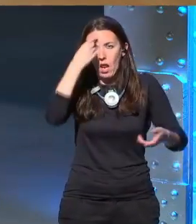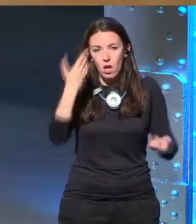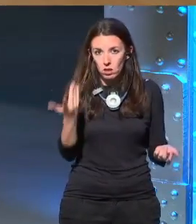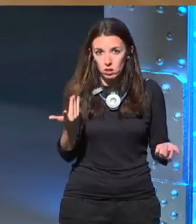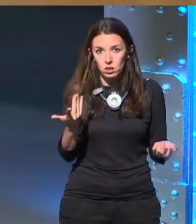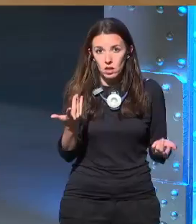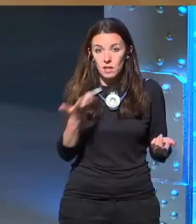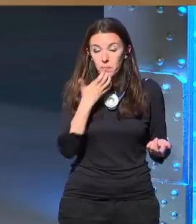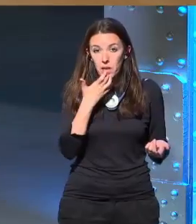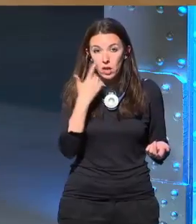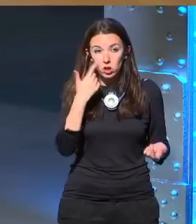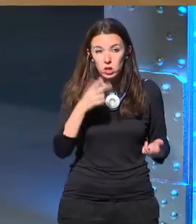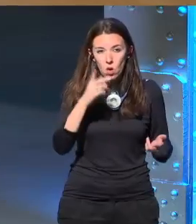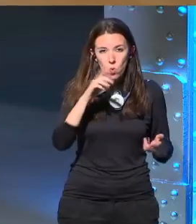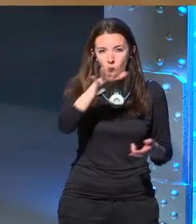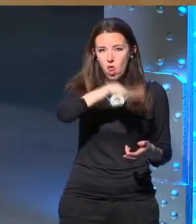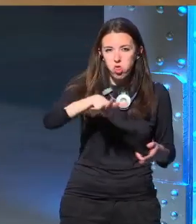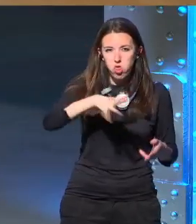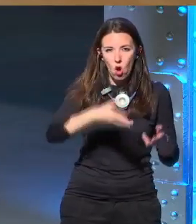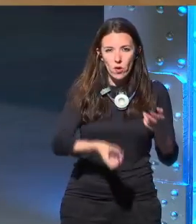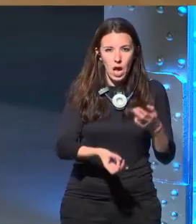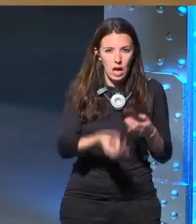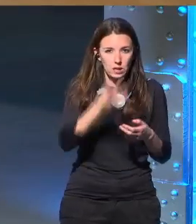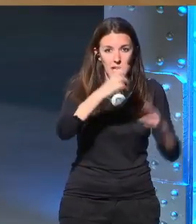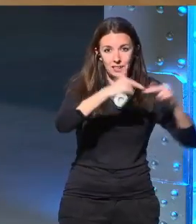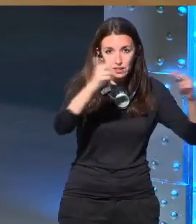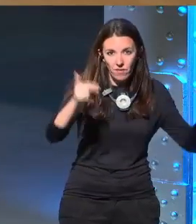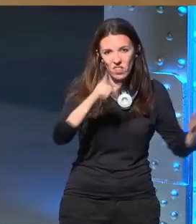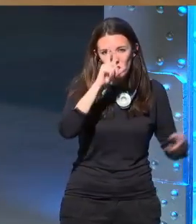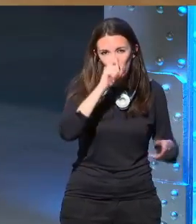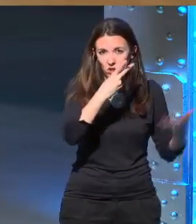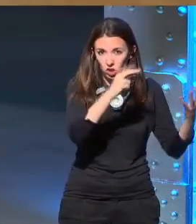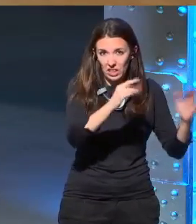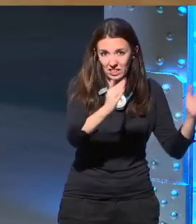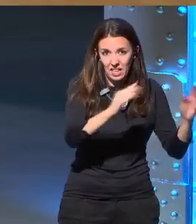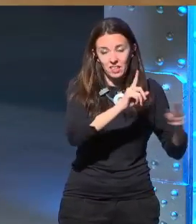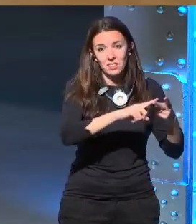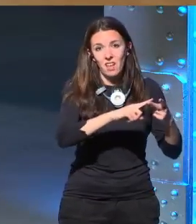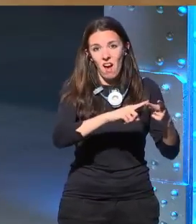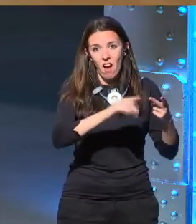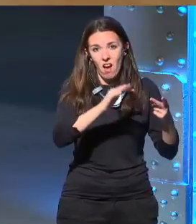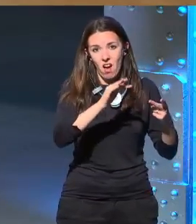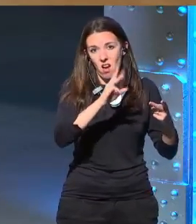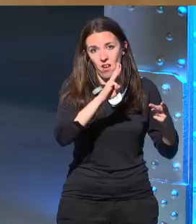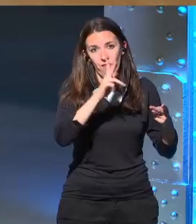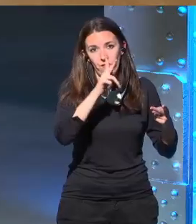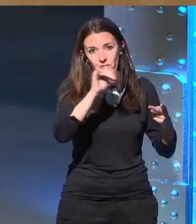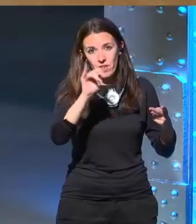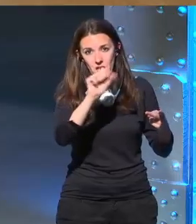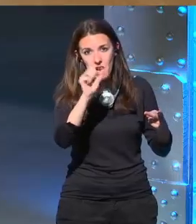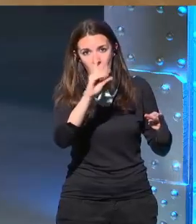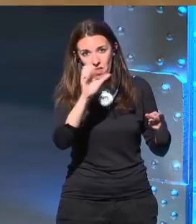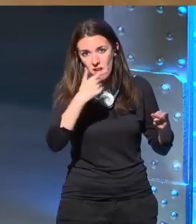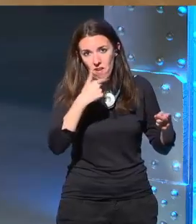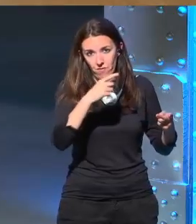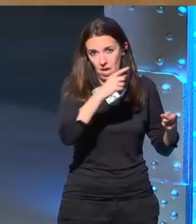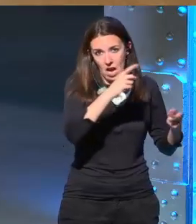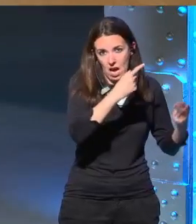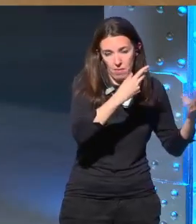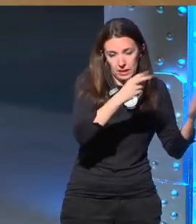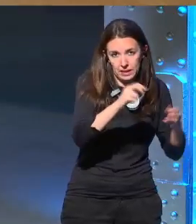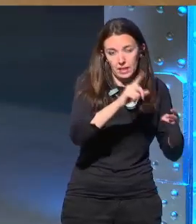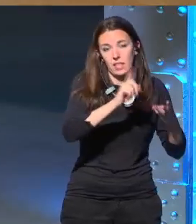creative places, San Francisco in the 1970s, Philadelphia in the 1770s, Florence in the 1470s, there